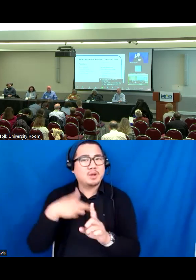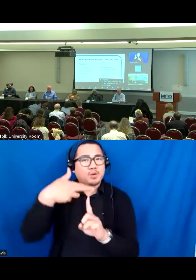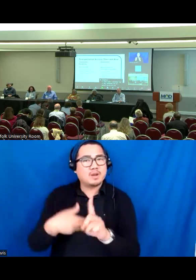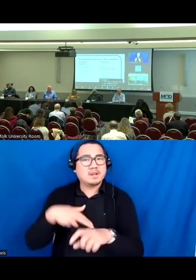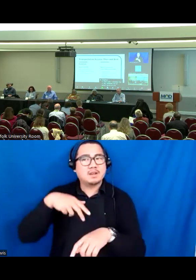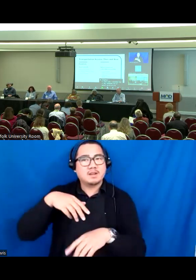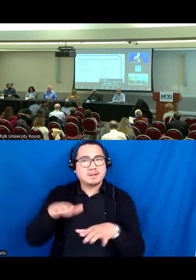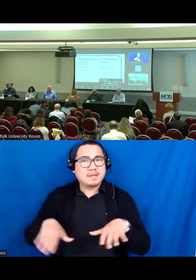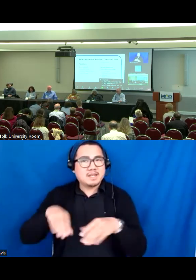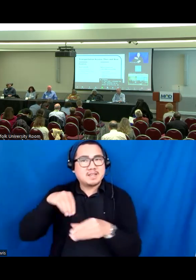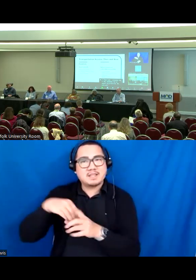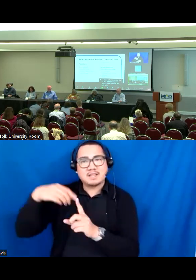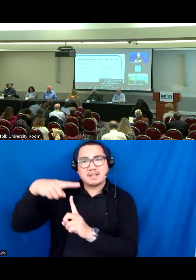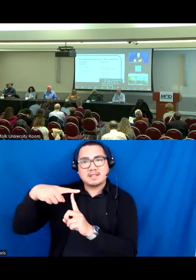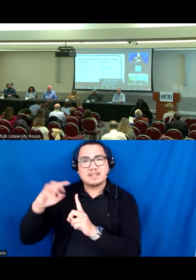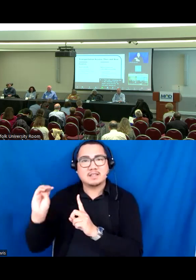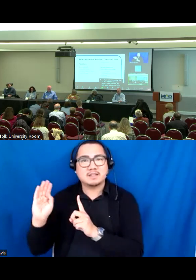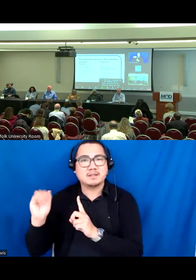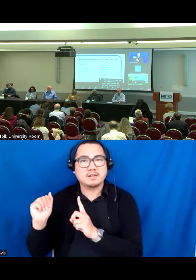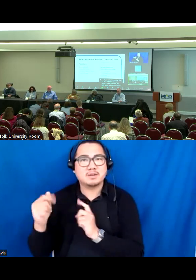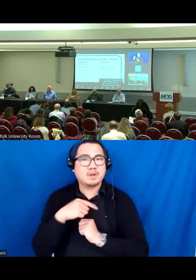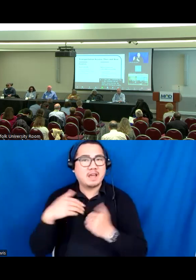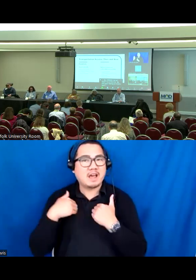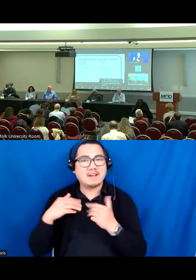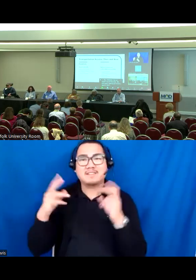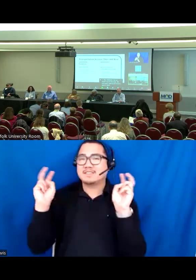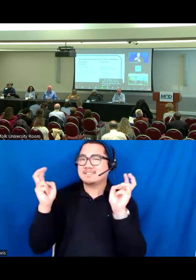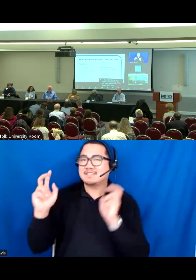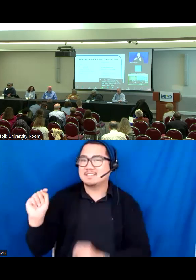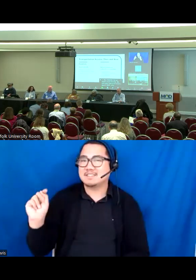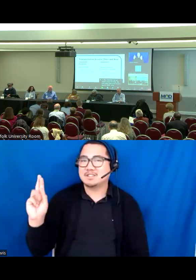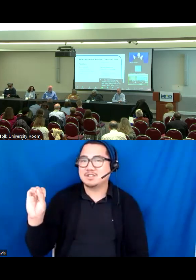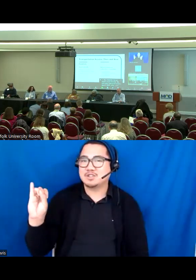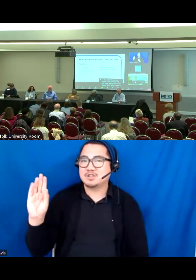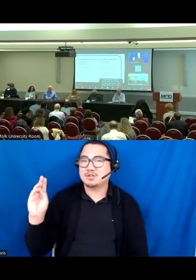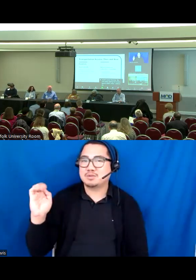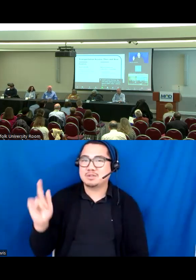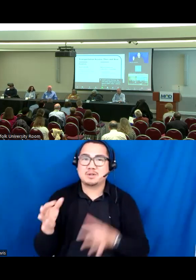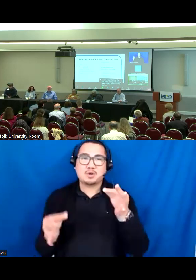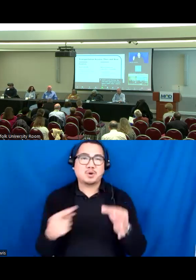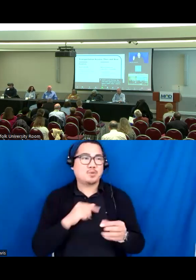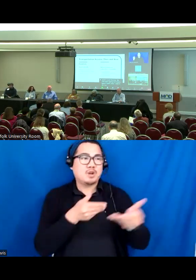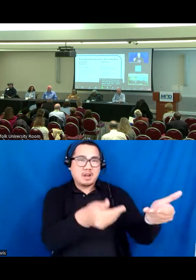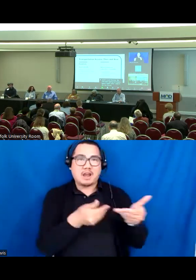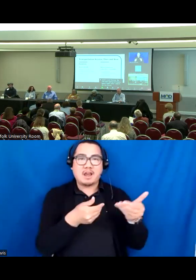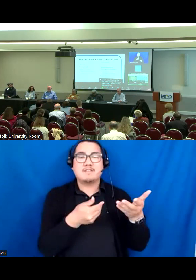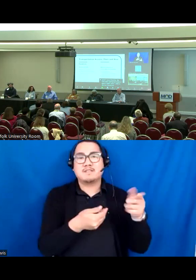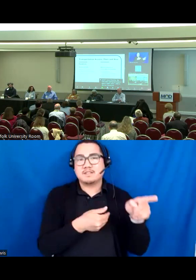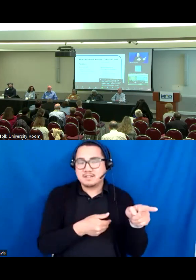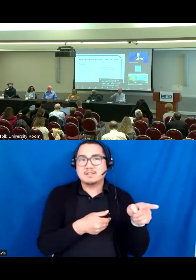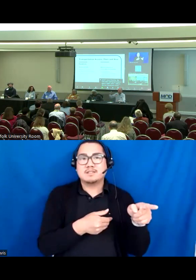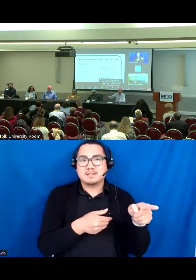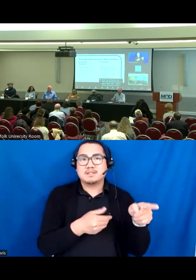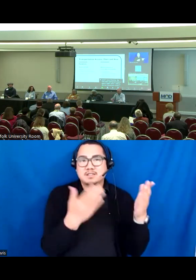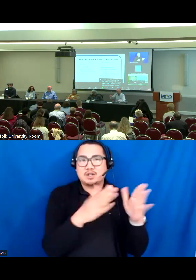and held what I called at the time a tribunal and invited the GM, who wasn't Grabowskis, to come hear a bill